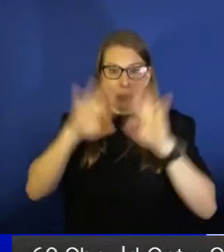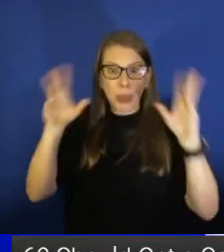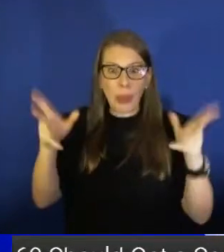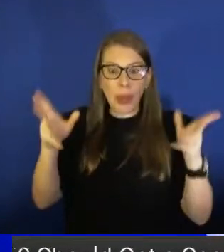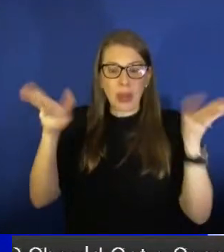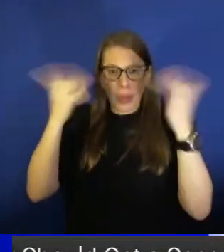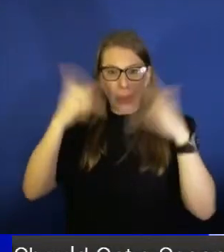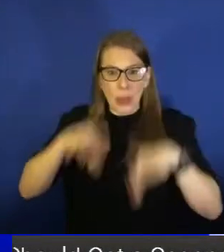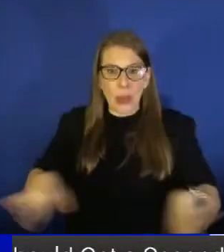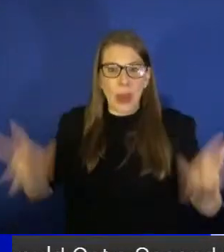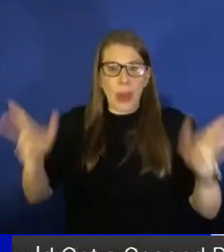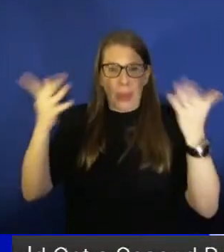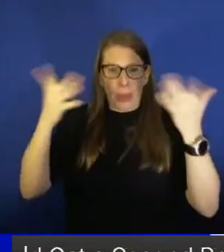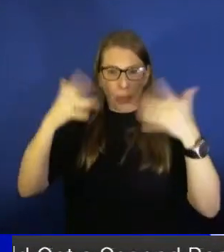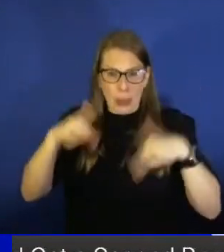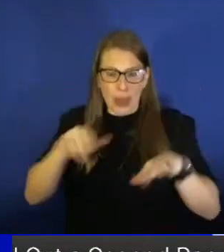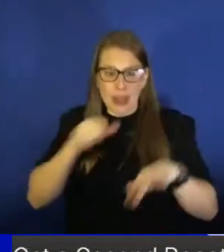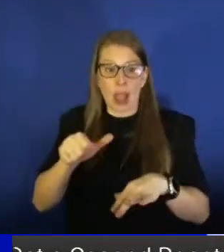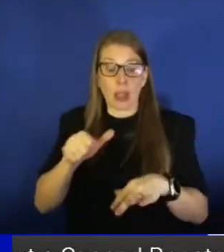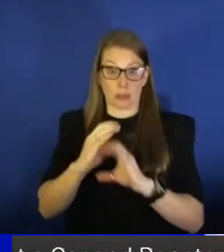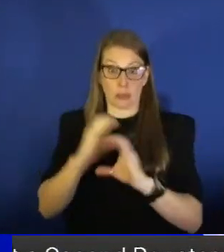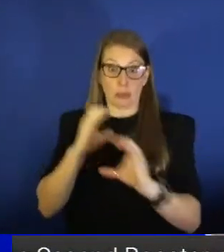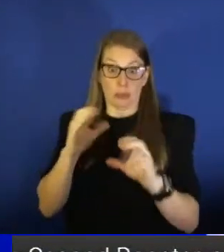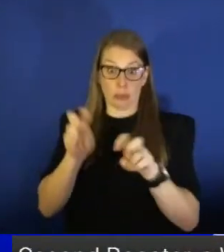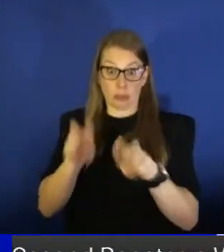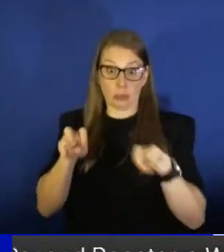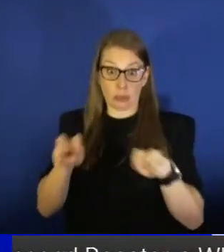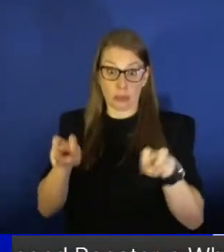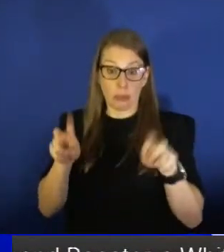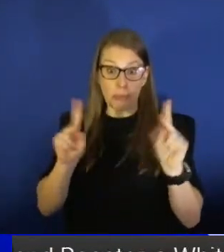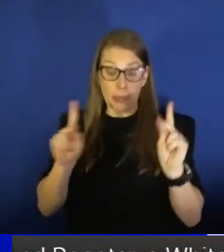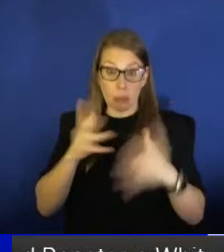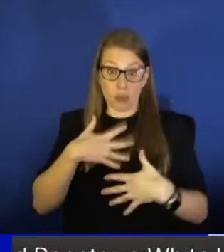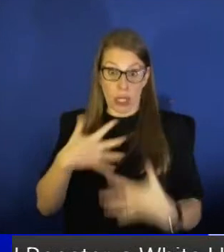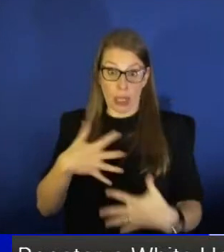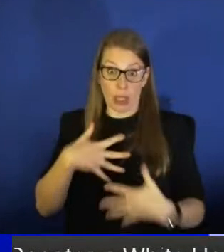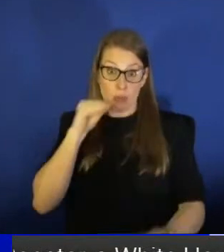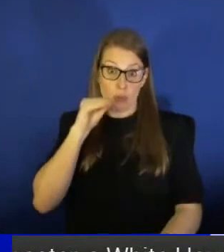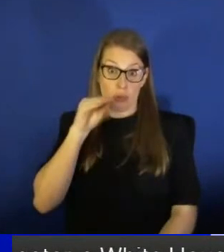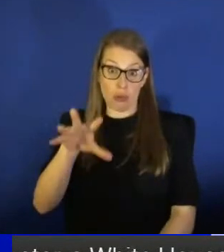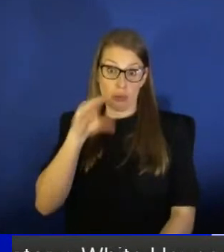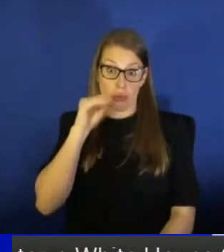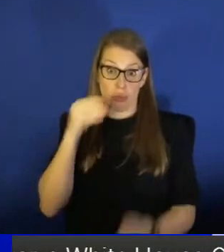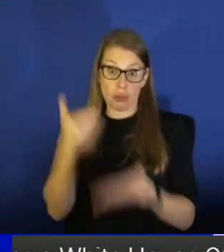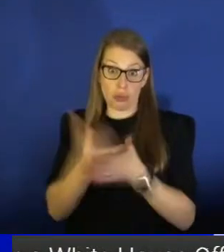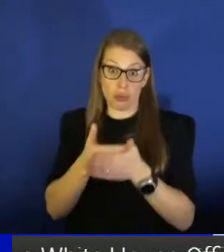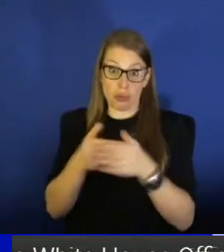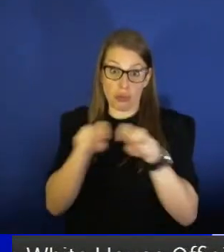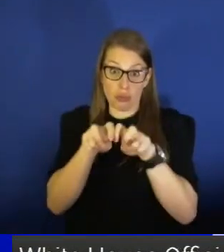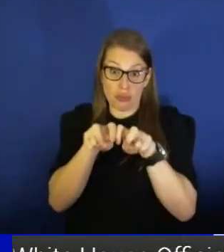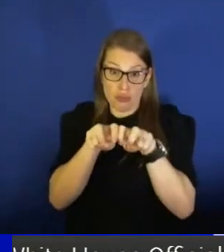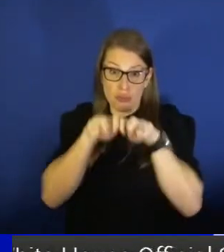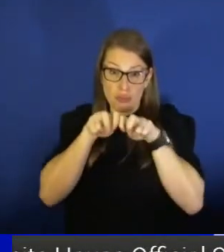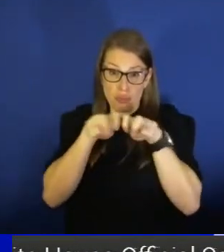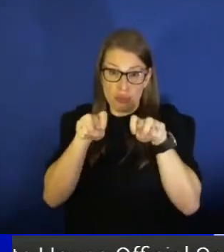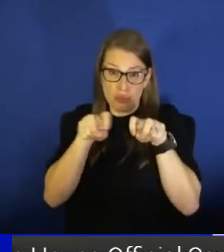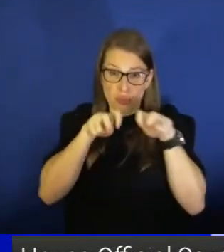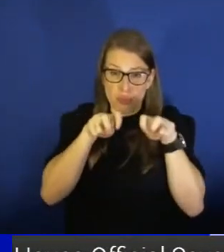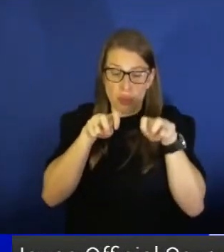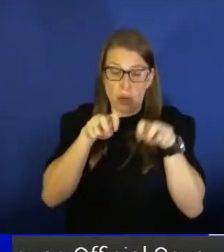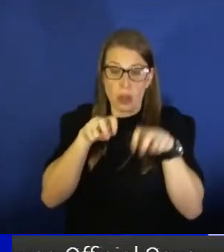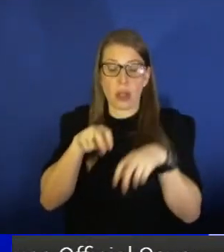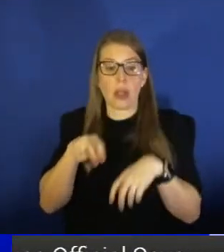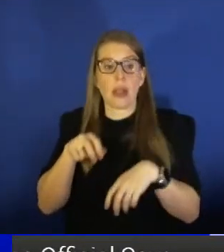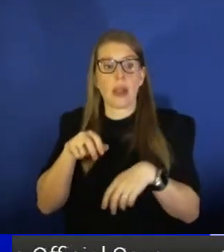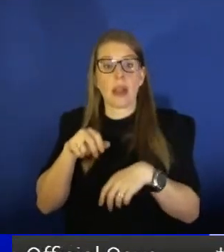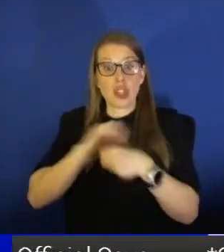like containers of people breathing in and out in an enclosed area. That's so if yes, there's less COVID than there